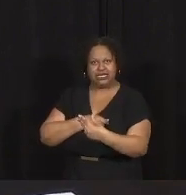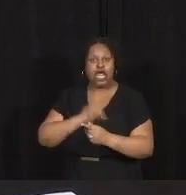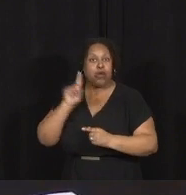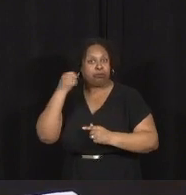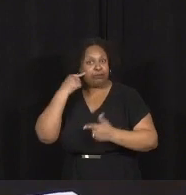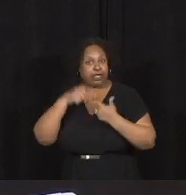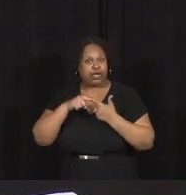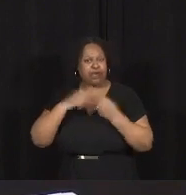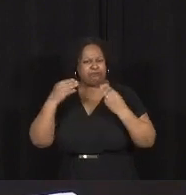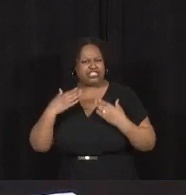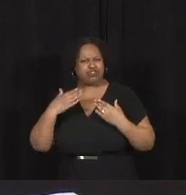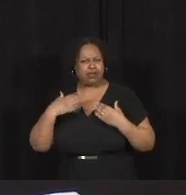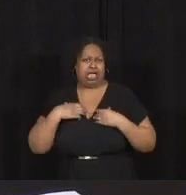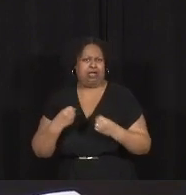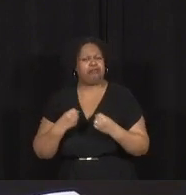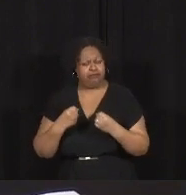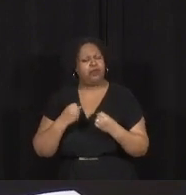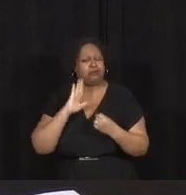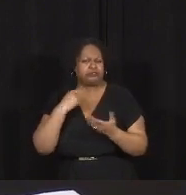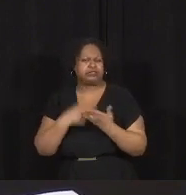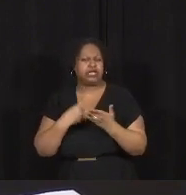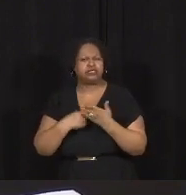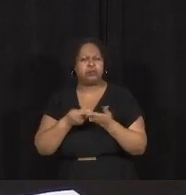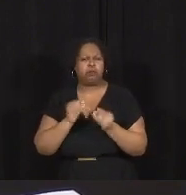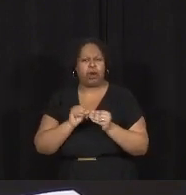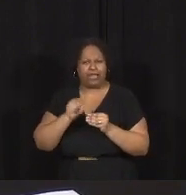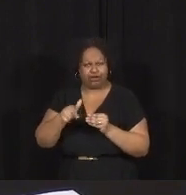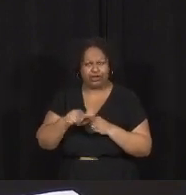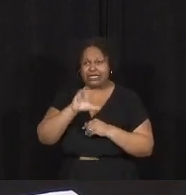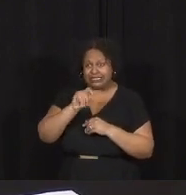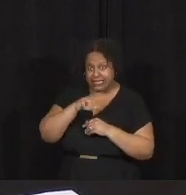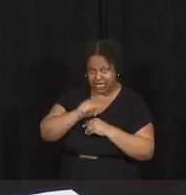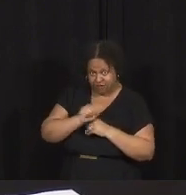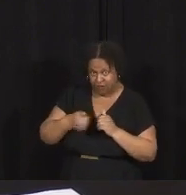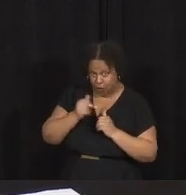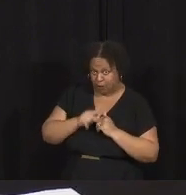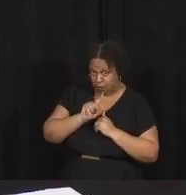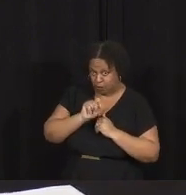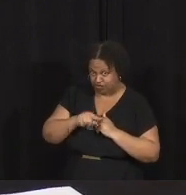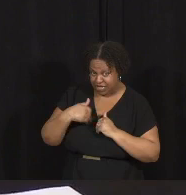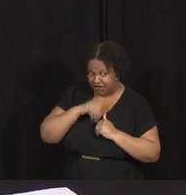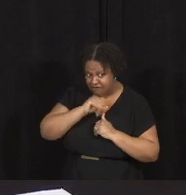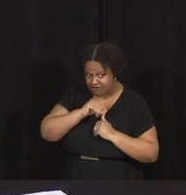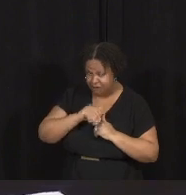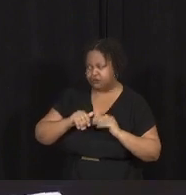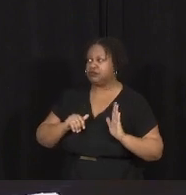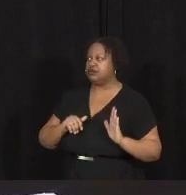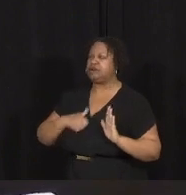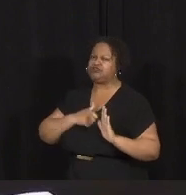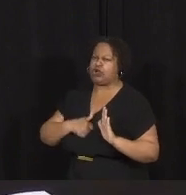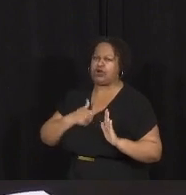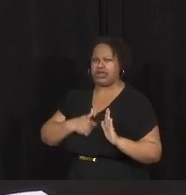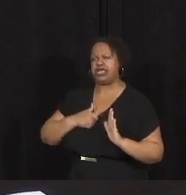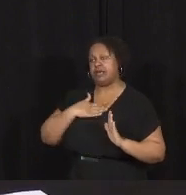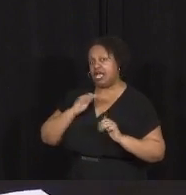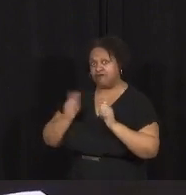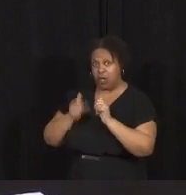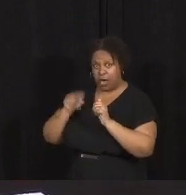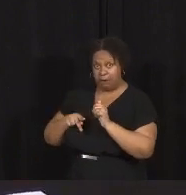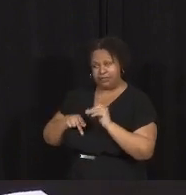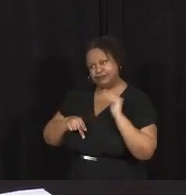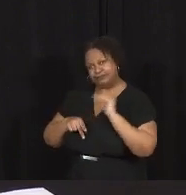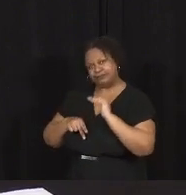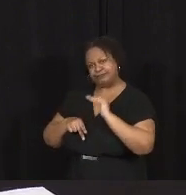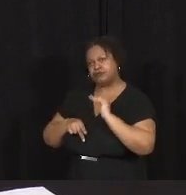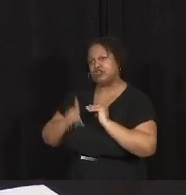questions later. Cynthia, follow-up? Well, I'm sorry, but my follow-up is, Doctor, Ontario has